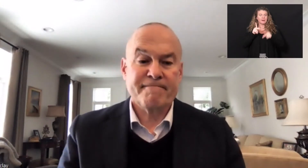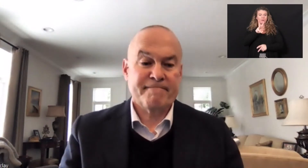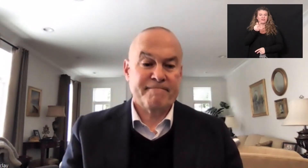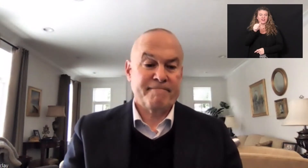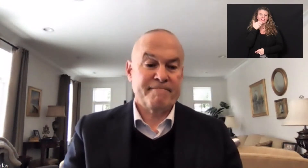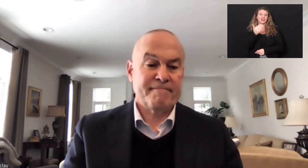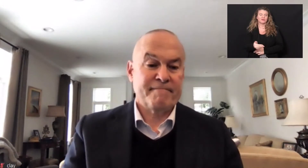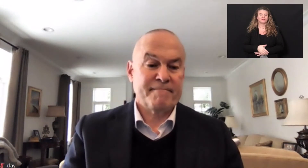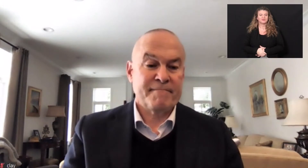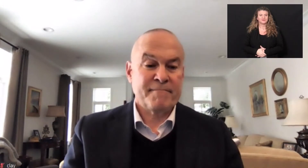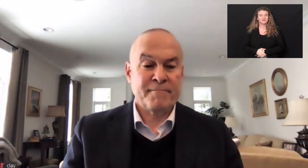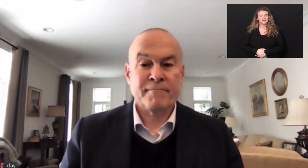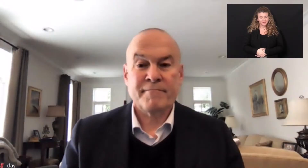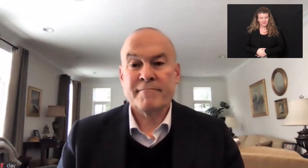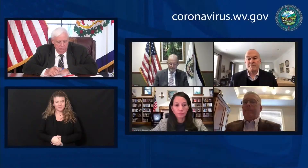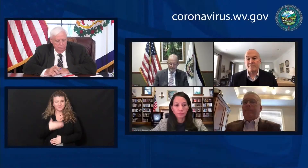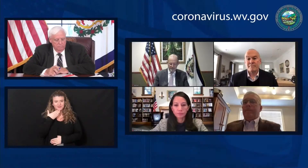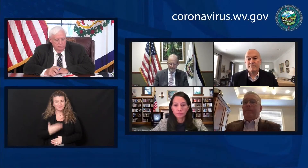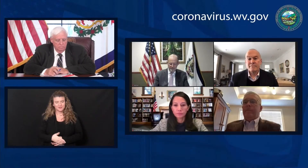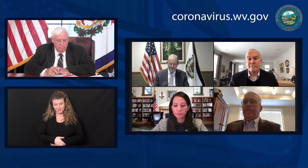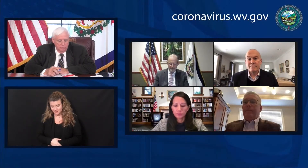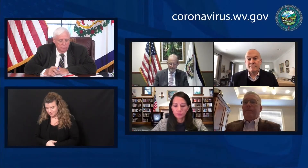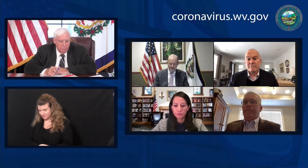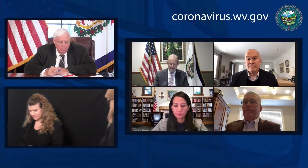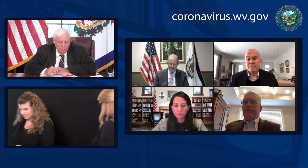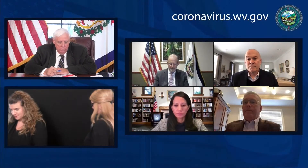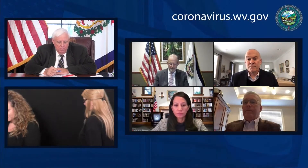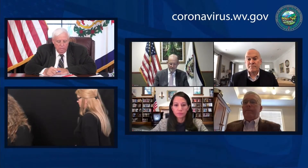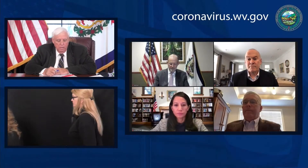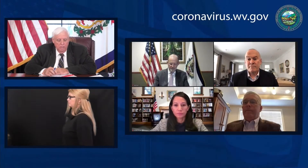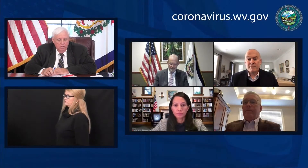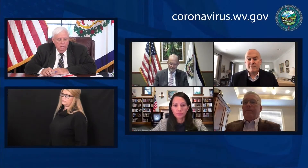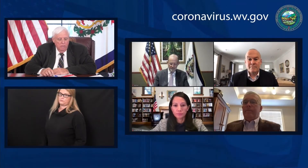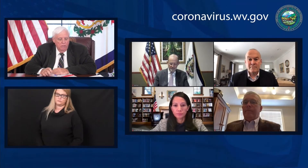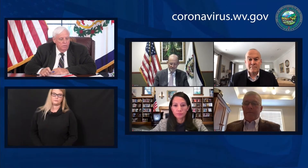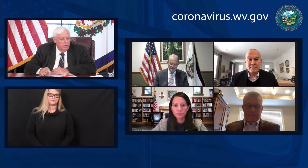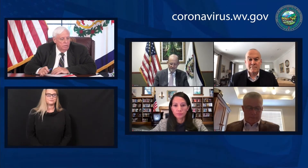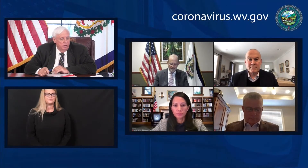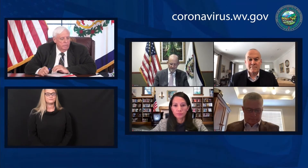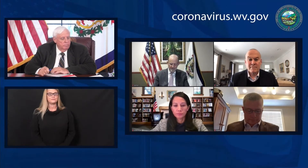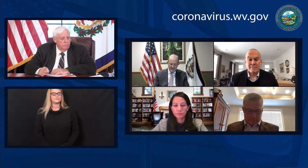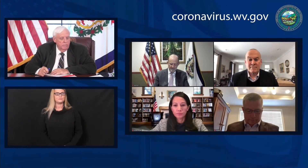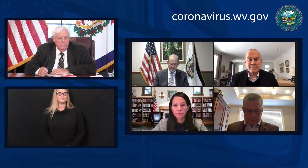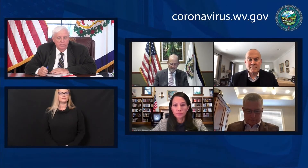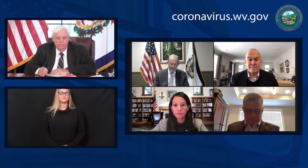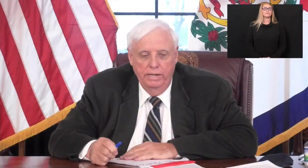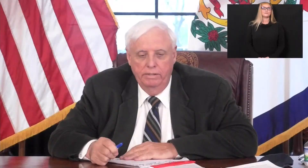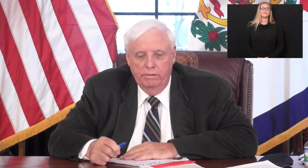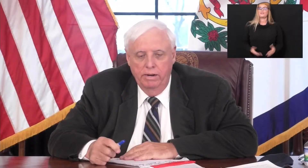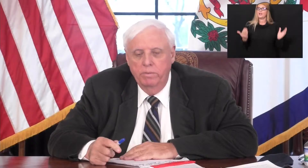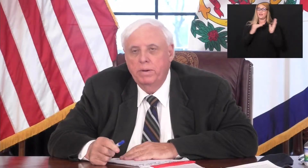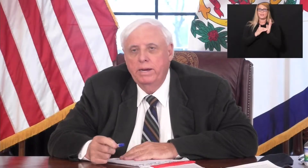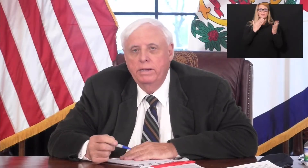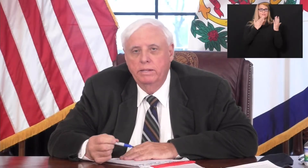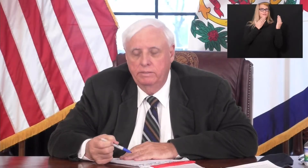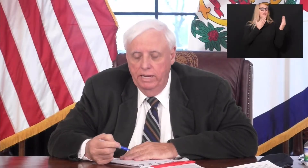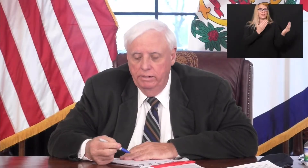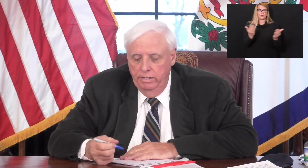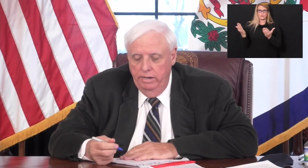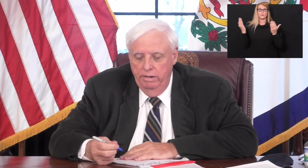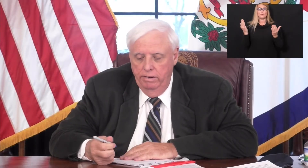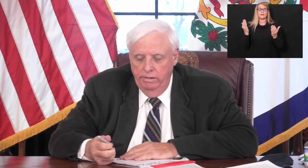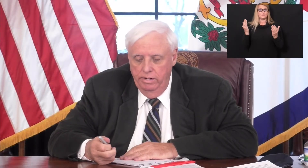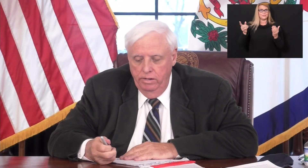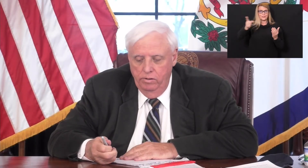you. All right, thank you, June. Governor, I'll turn it back to you. Okay, well, again, thanks to everybody that's